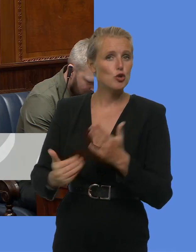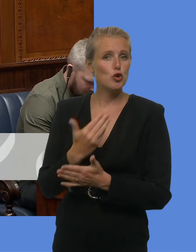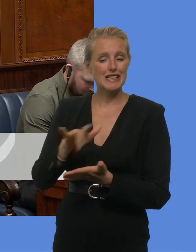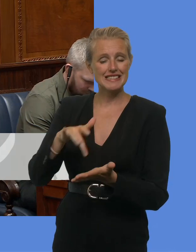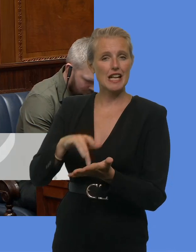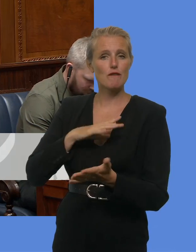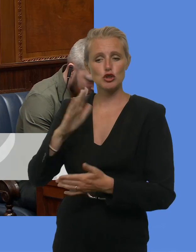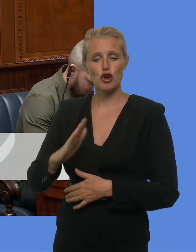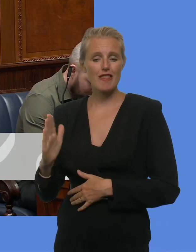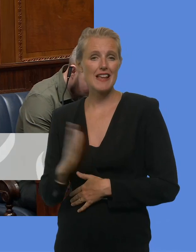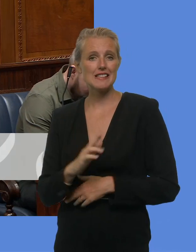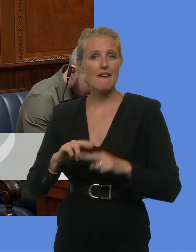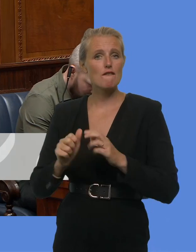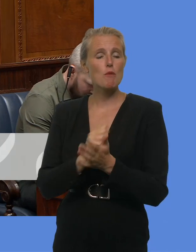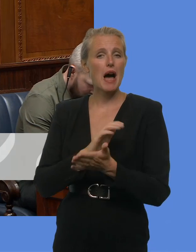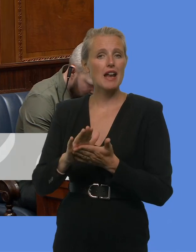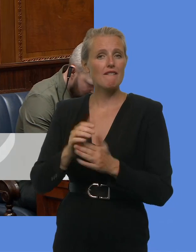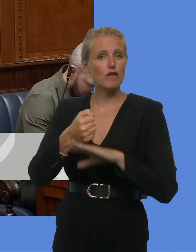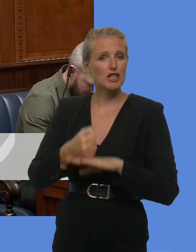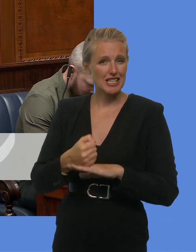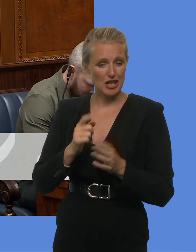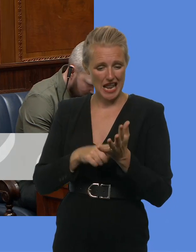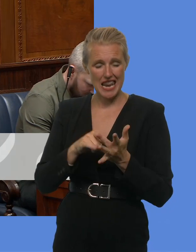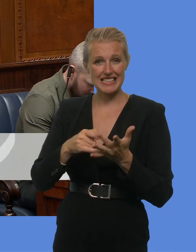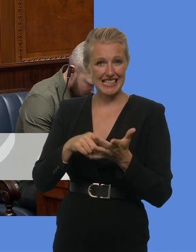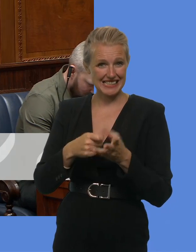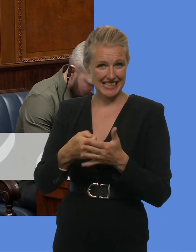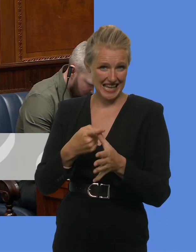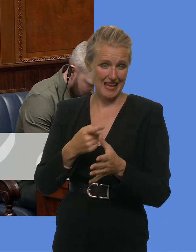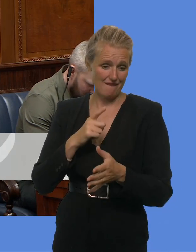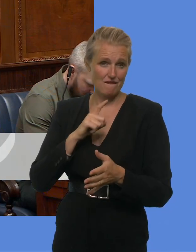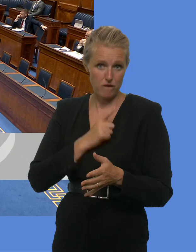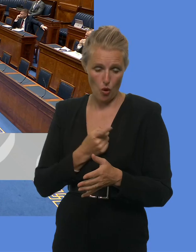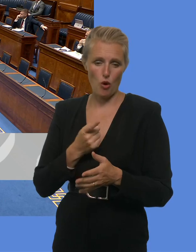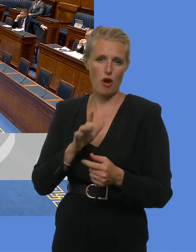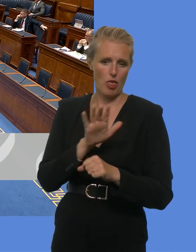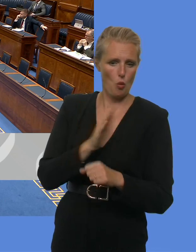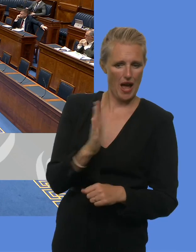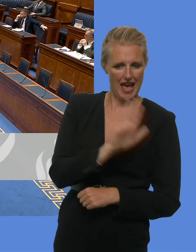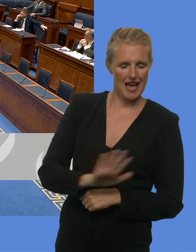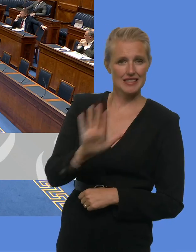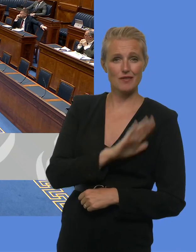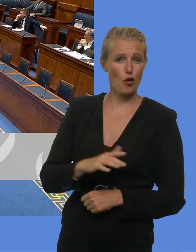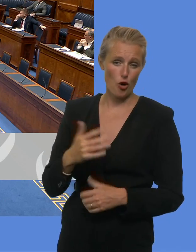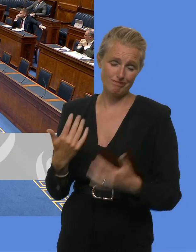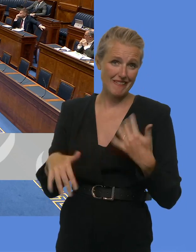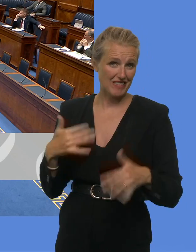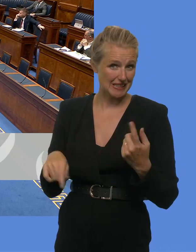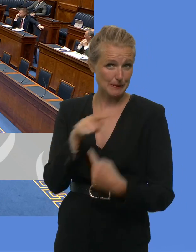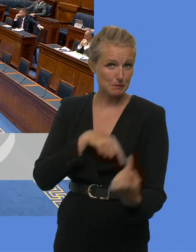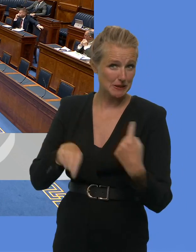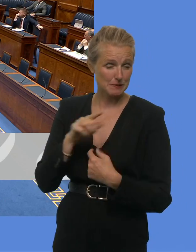South East Fermanagh Foundation in Lisnaskea to service the west of the province for innocent victims. Deputy First Minister. Thank